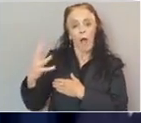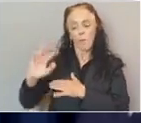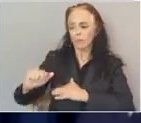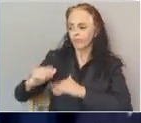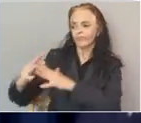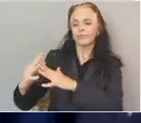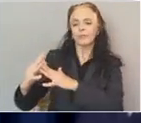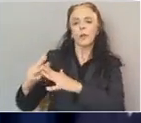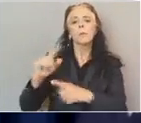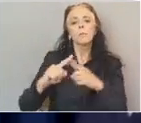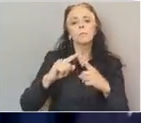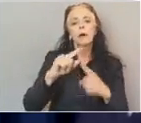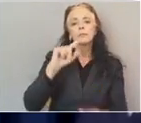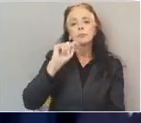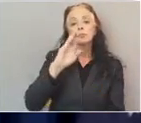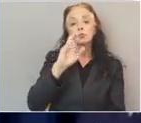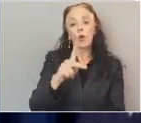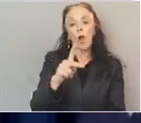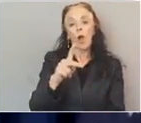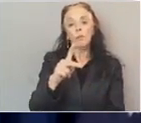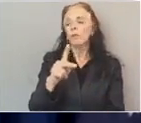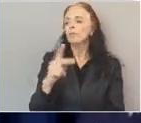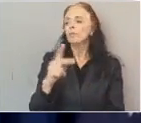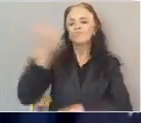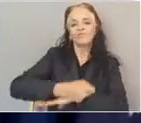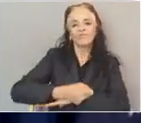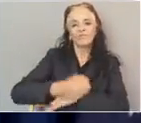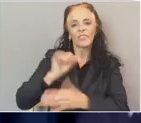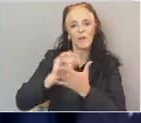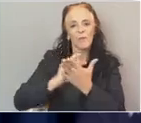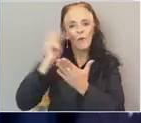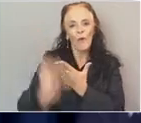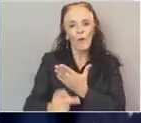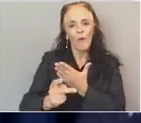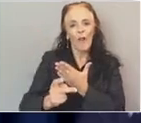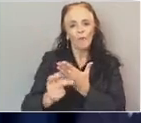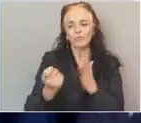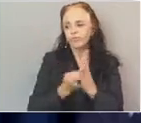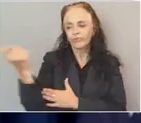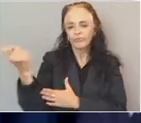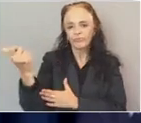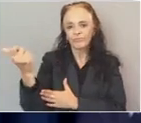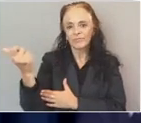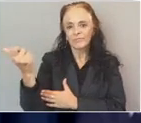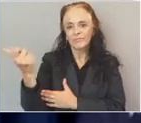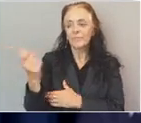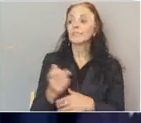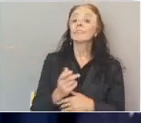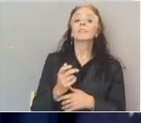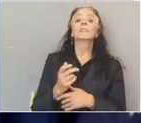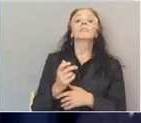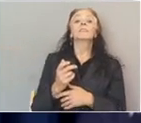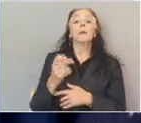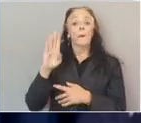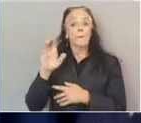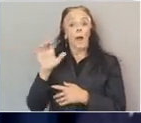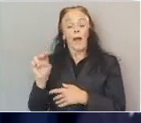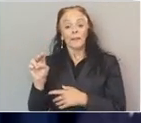for nursing homes to improve infection control. Donald Trump is erasing them.